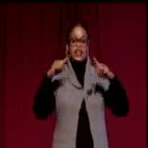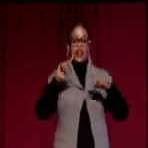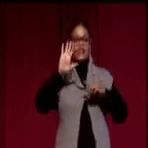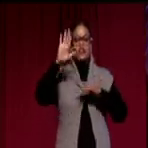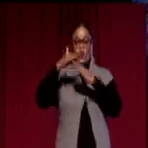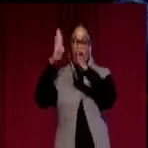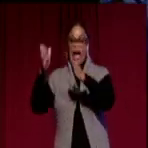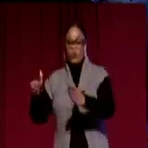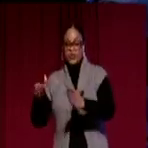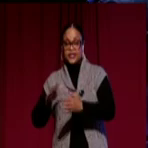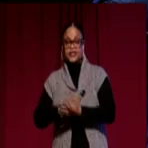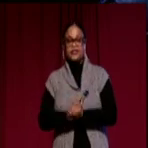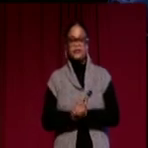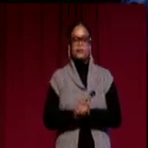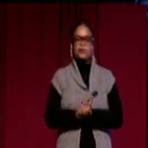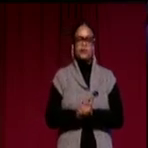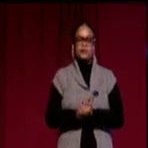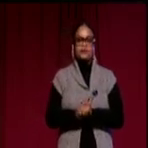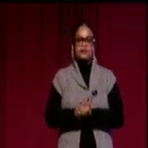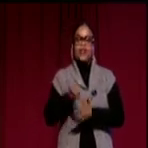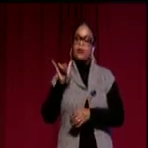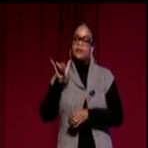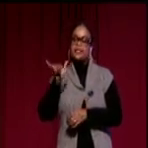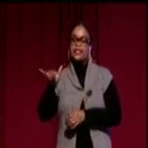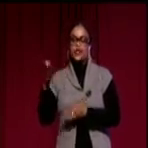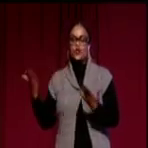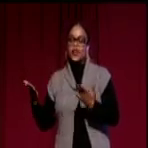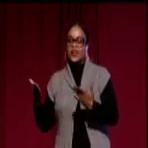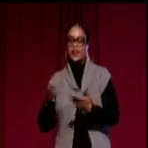your house. I'm still here.